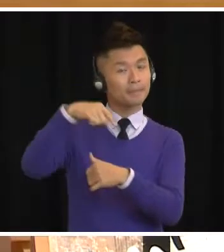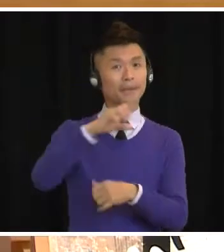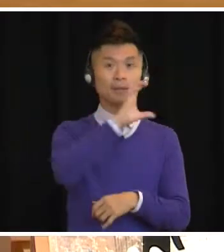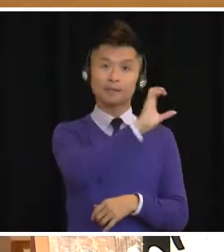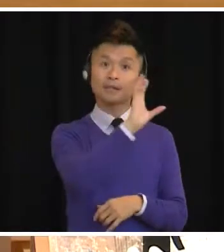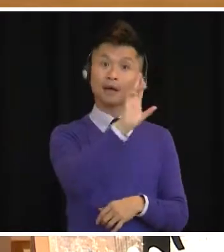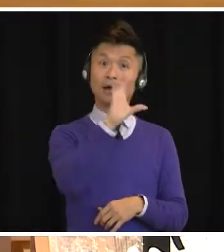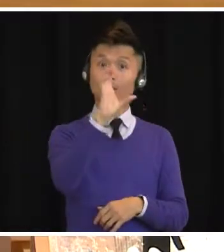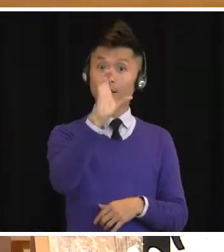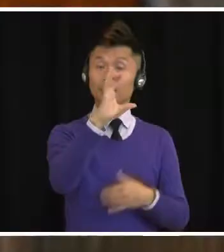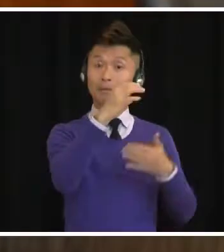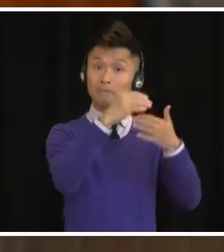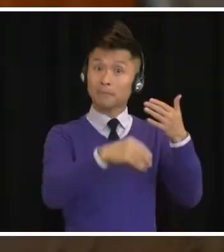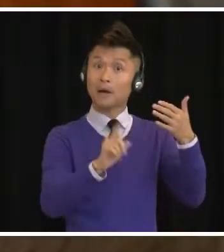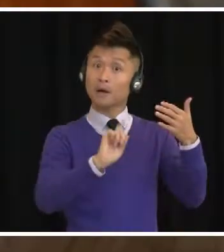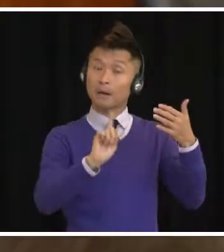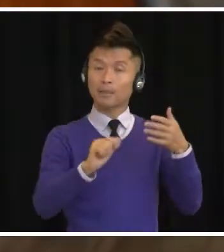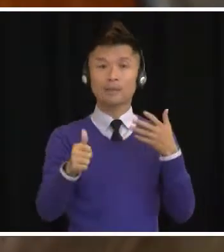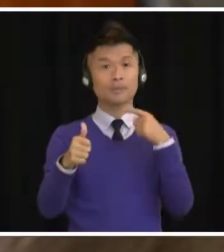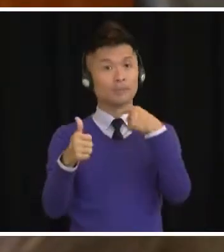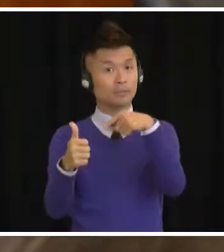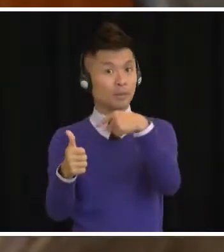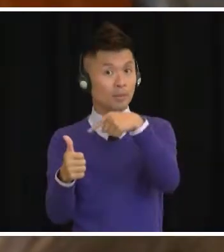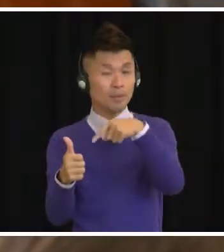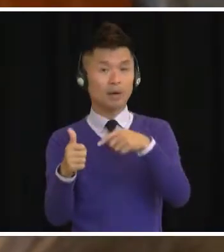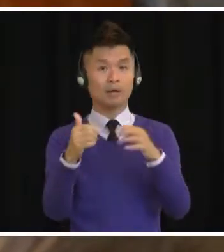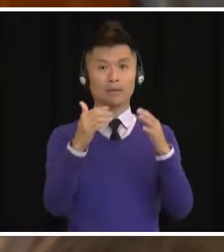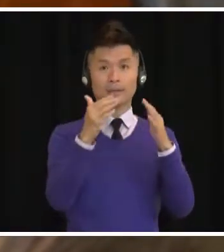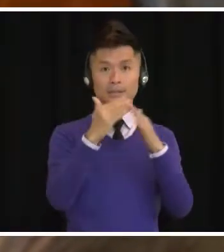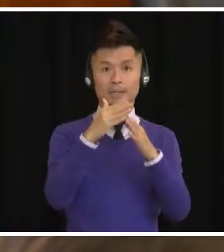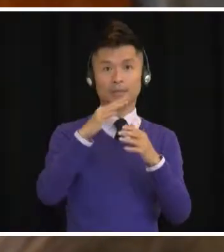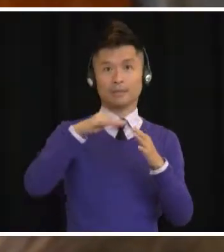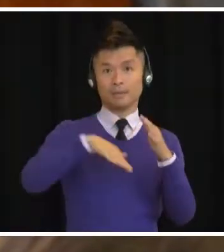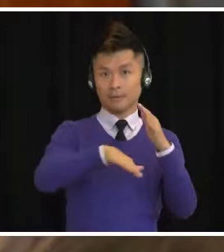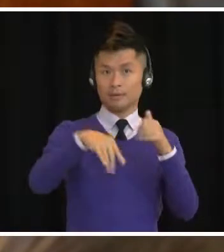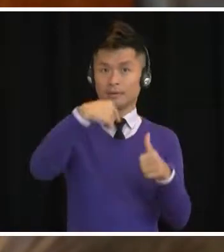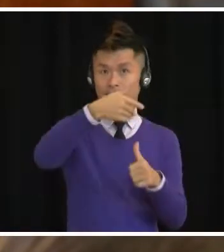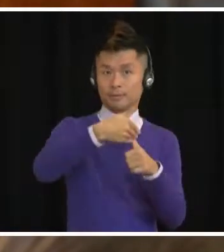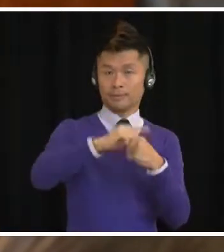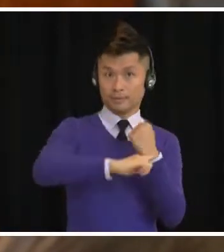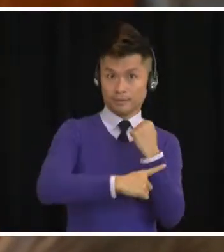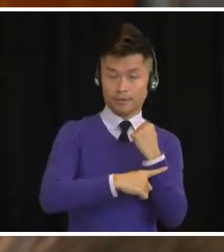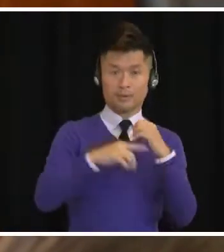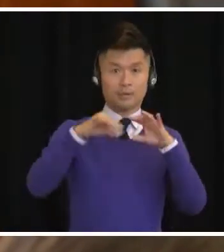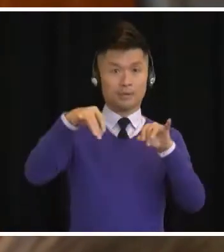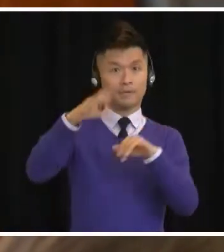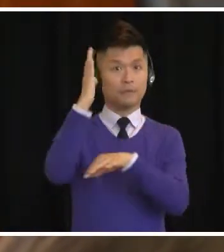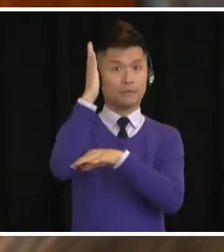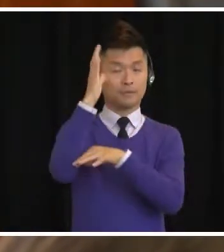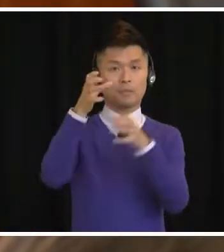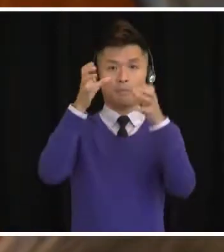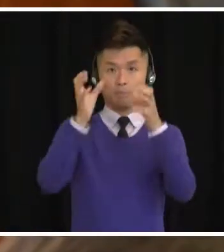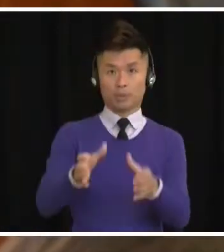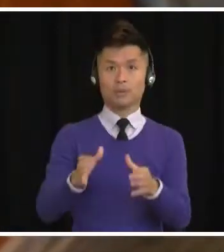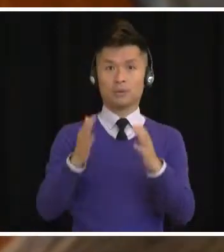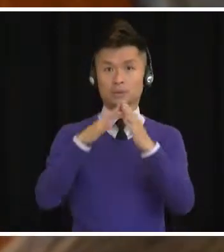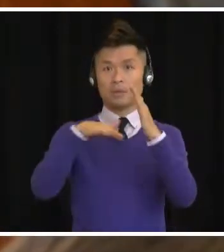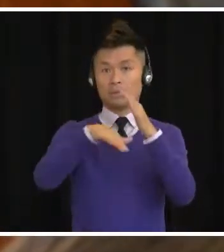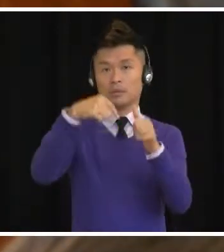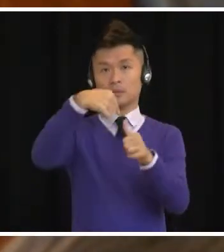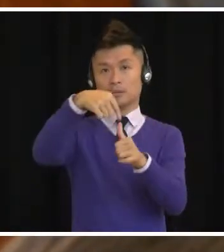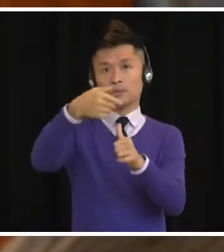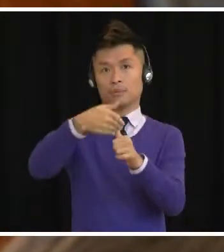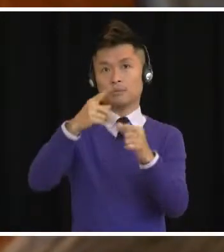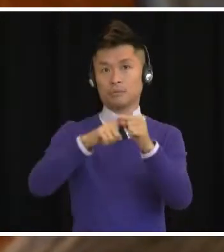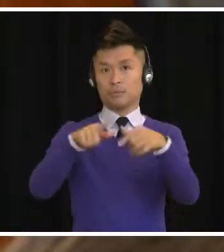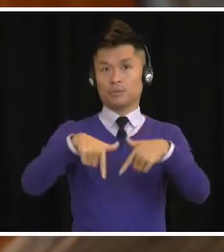As for training for education, and to help them understand about CRC, well, and in fact, we set